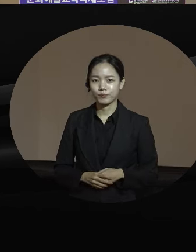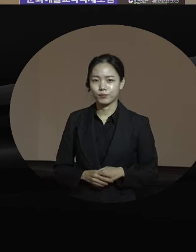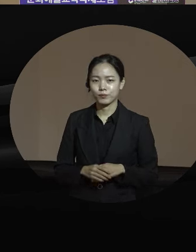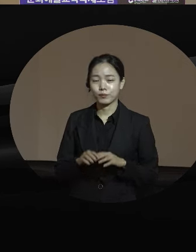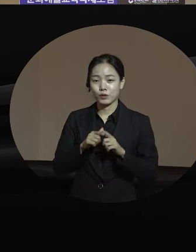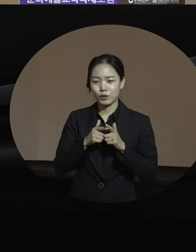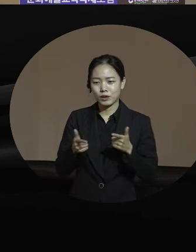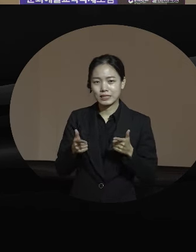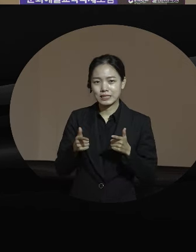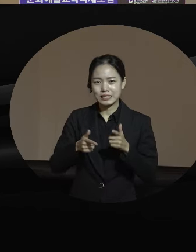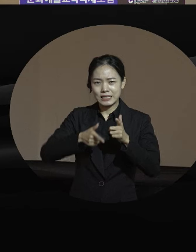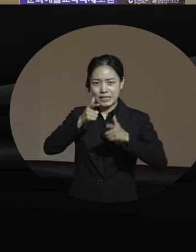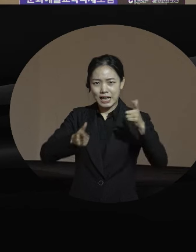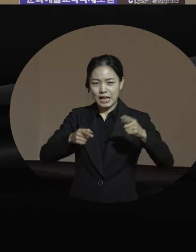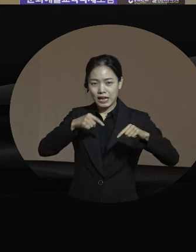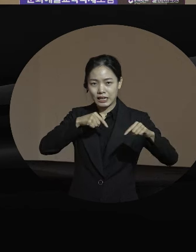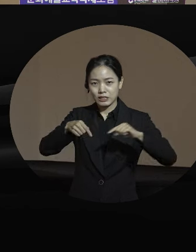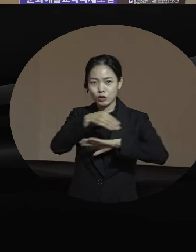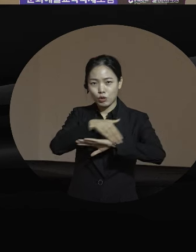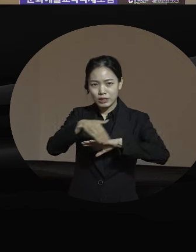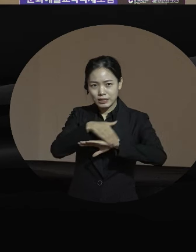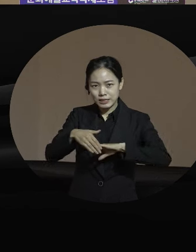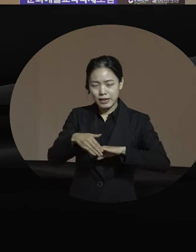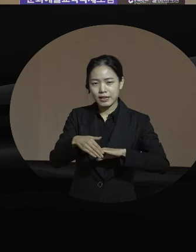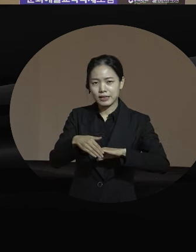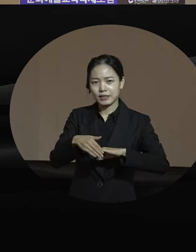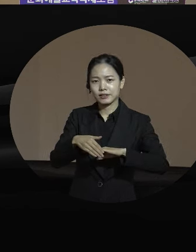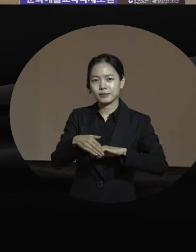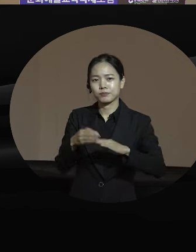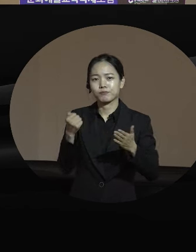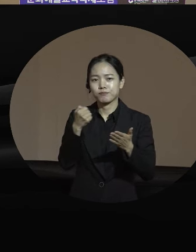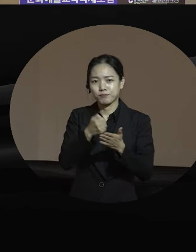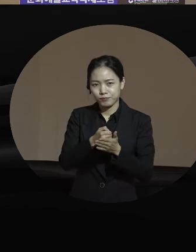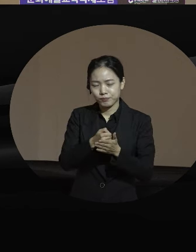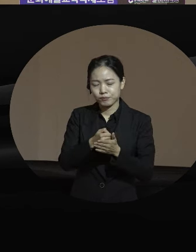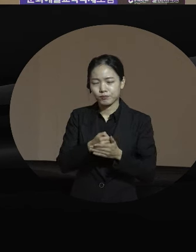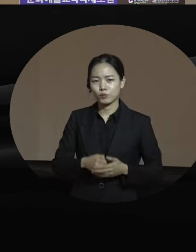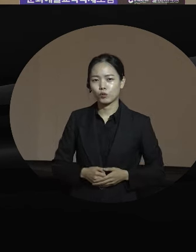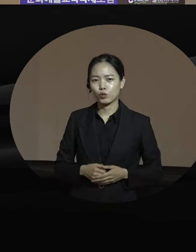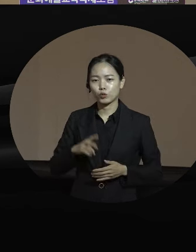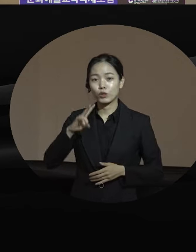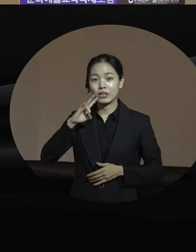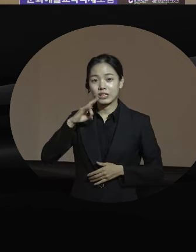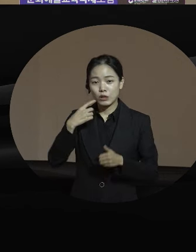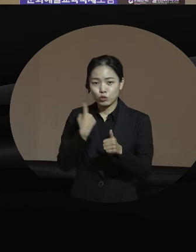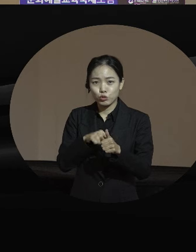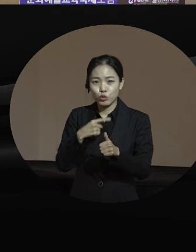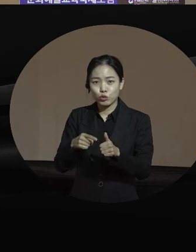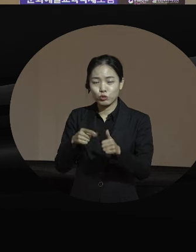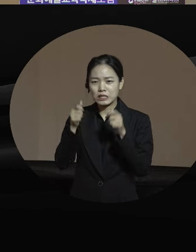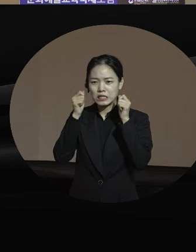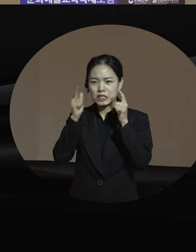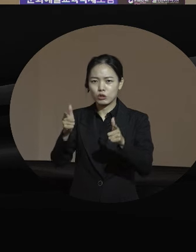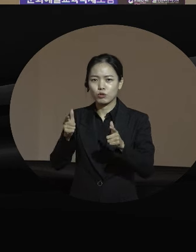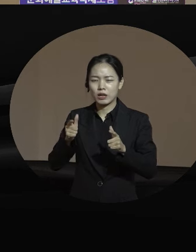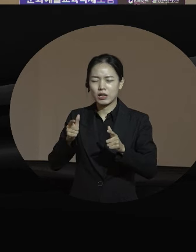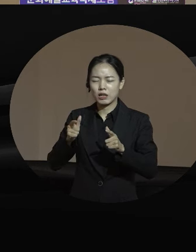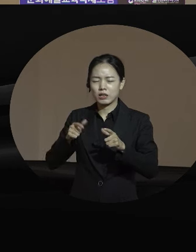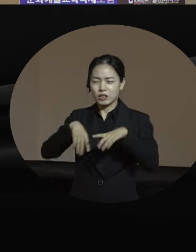essential in breaking down the barriers of participation and ensuring that the benefits of arts education have a global